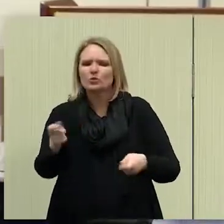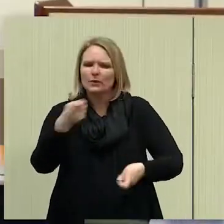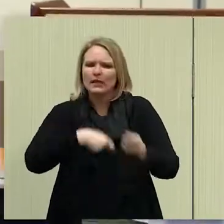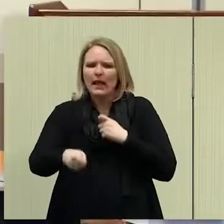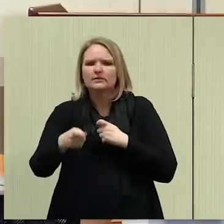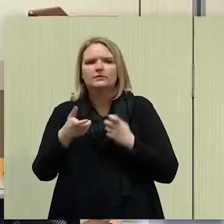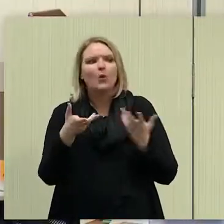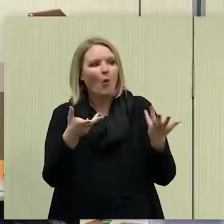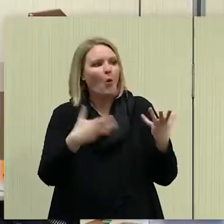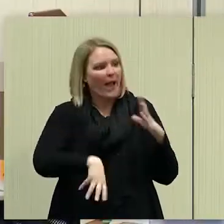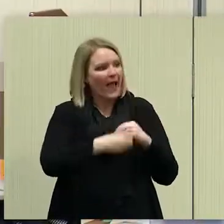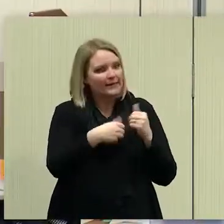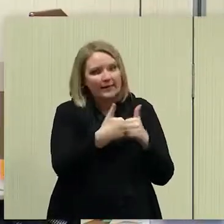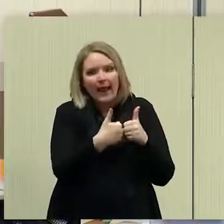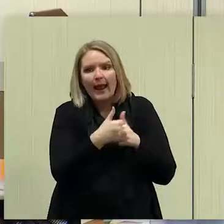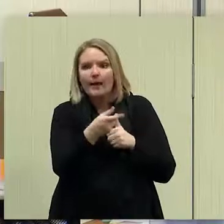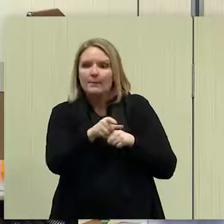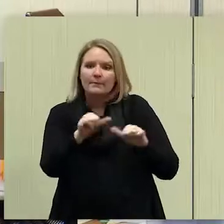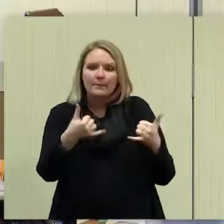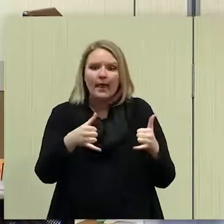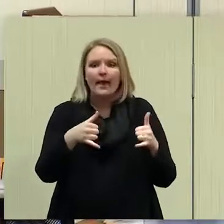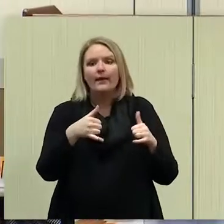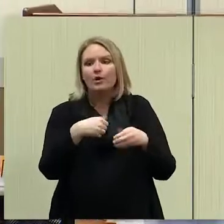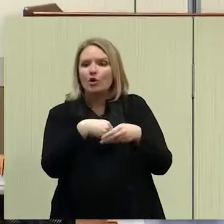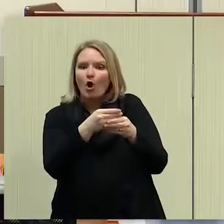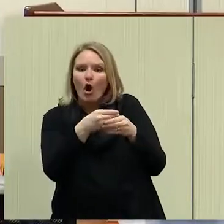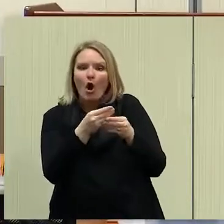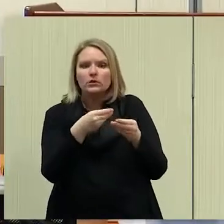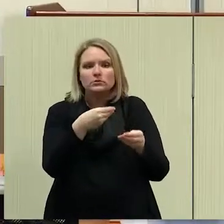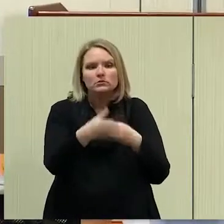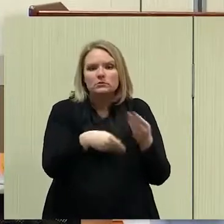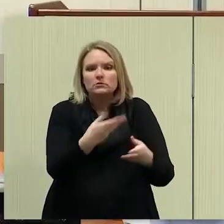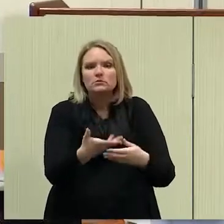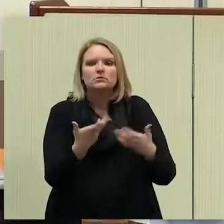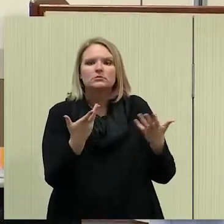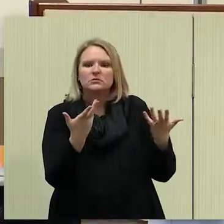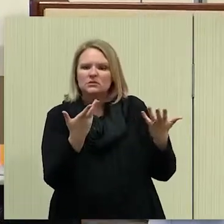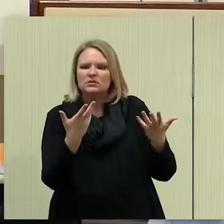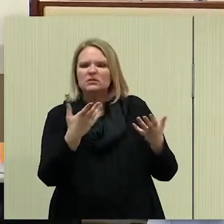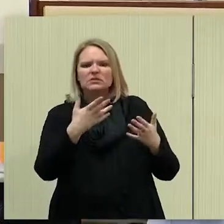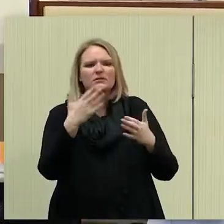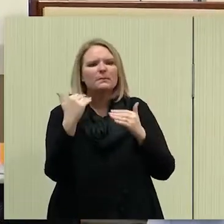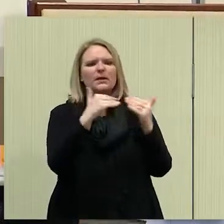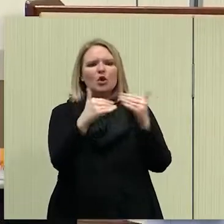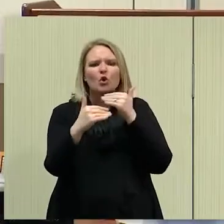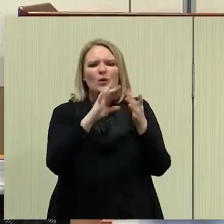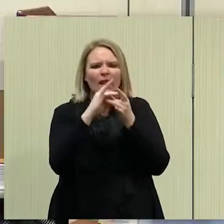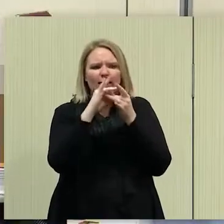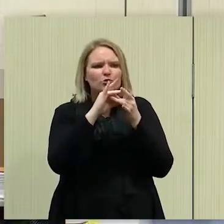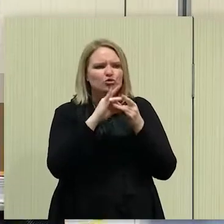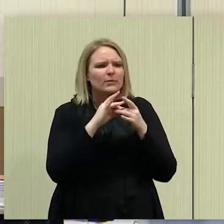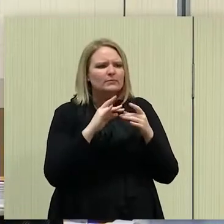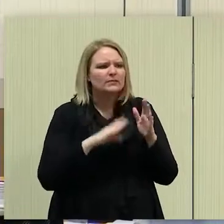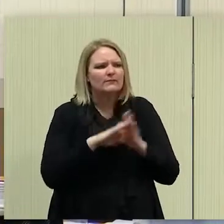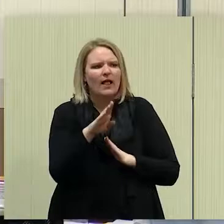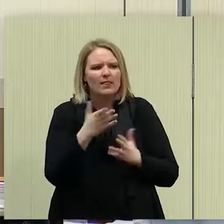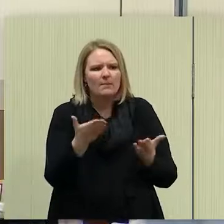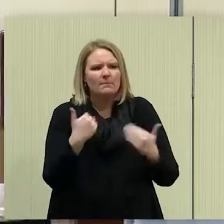can have so that the children are more engaged and are developing some peer relationships while they're in there. Yeah, any other